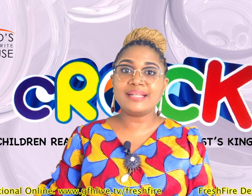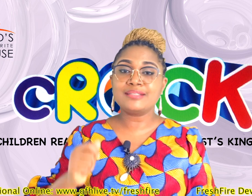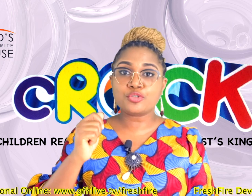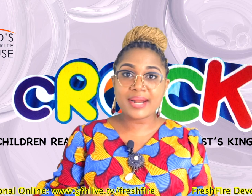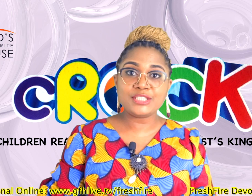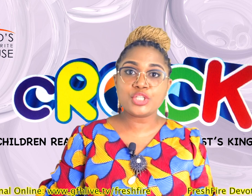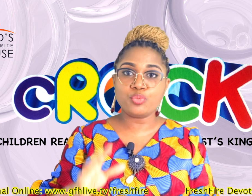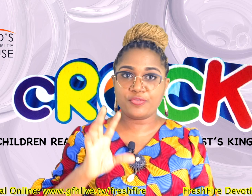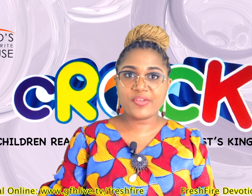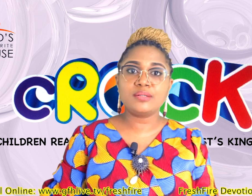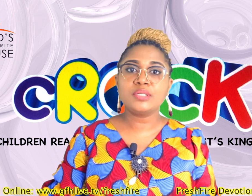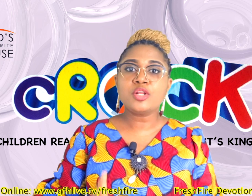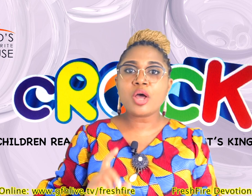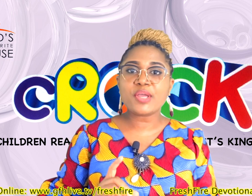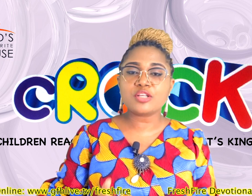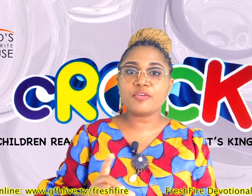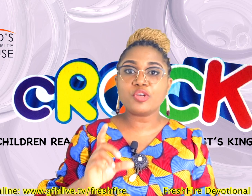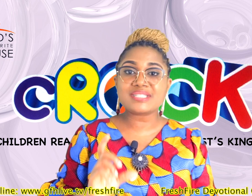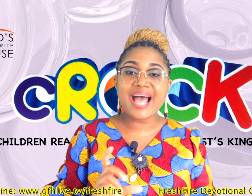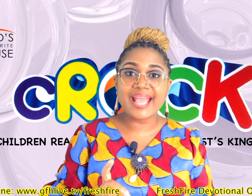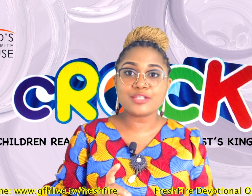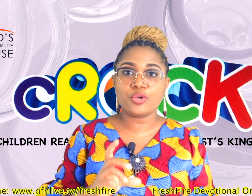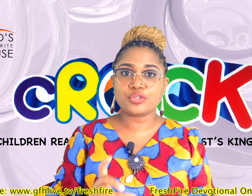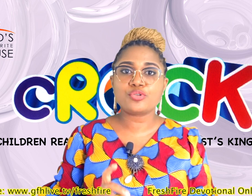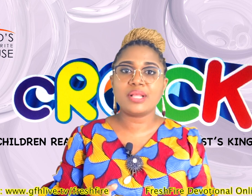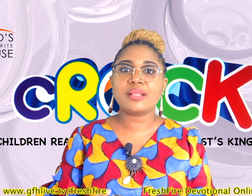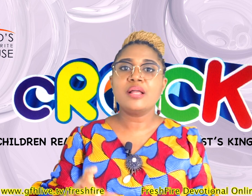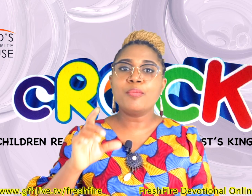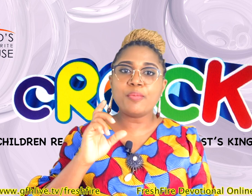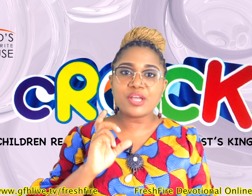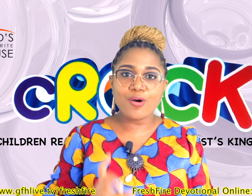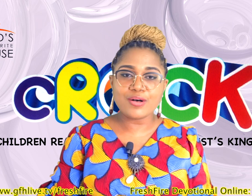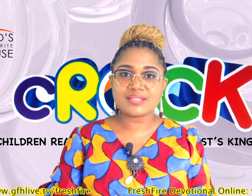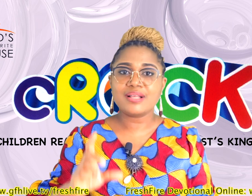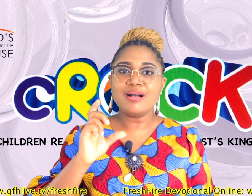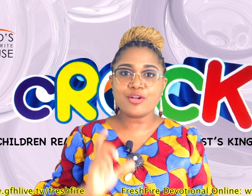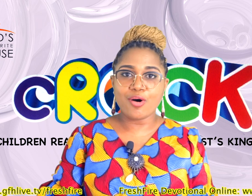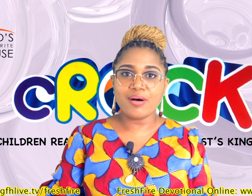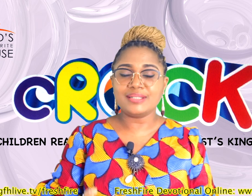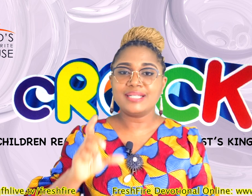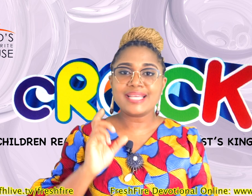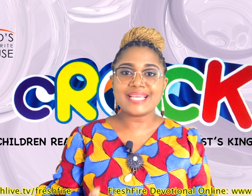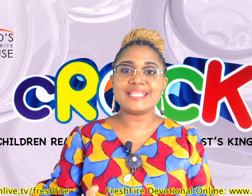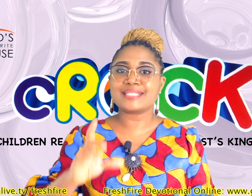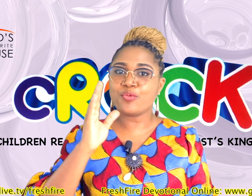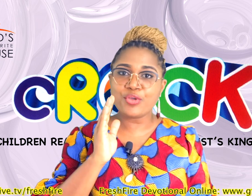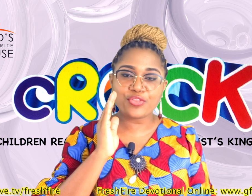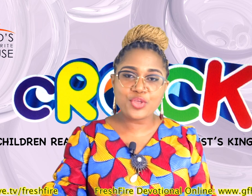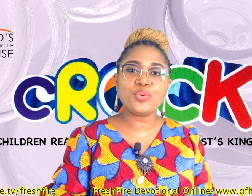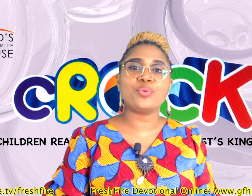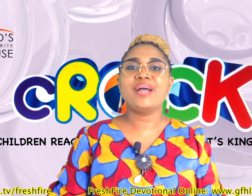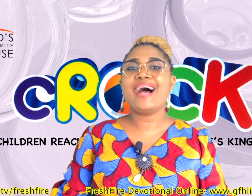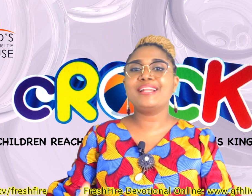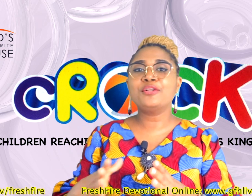evil plan, strategies will fail, not because of your size or your strength, but because God is